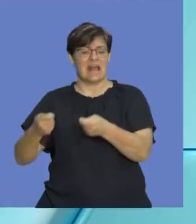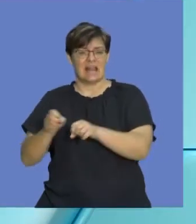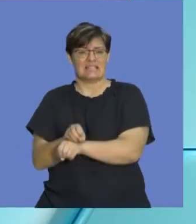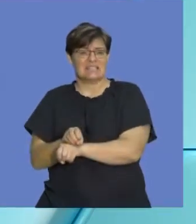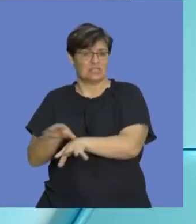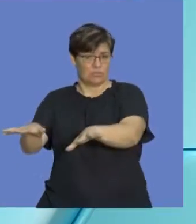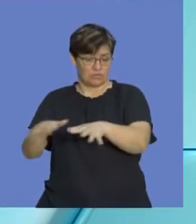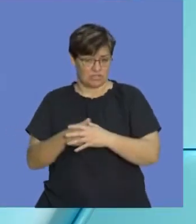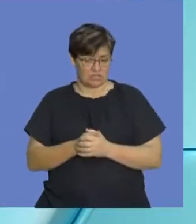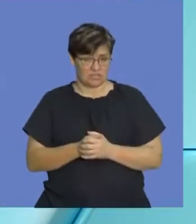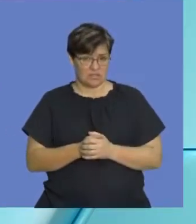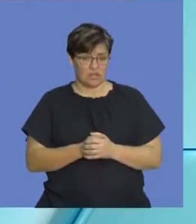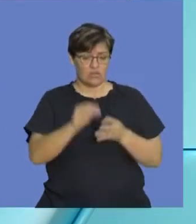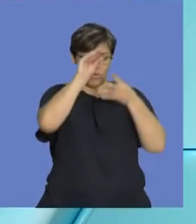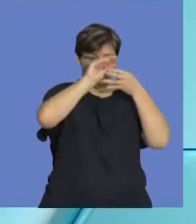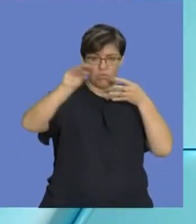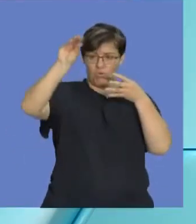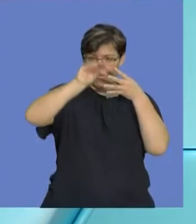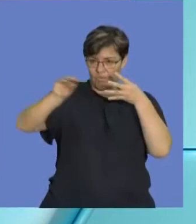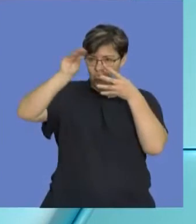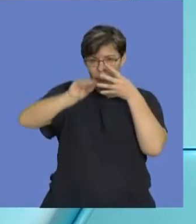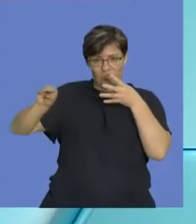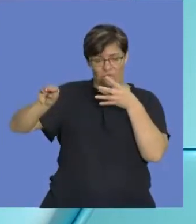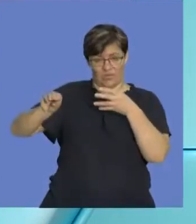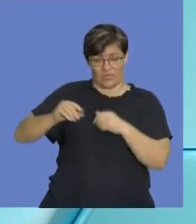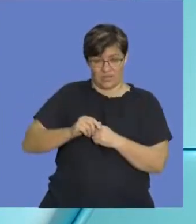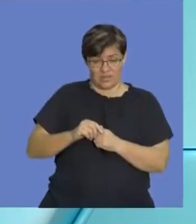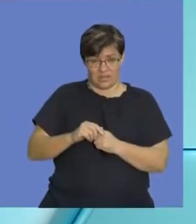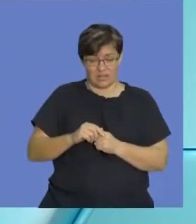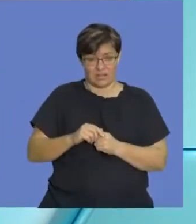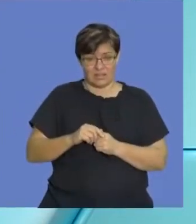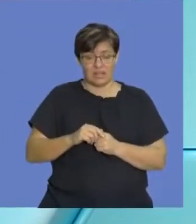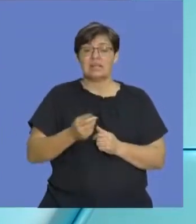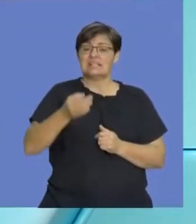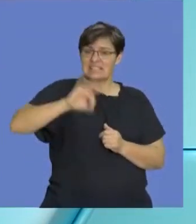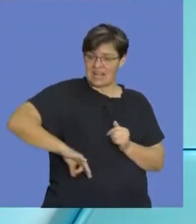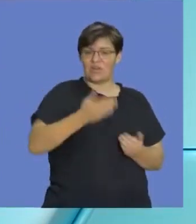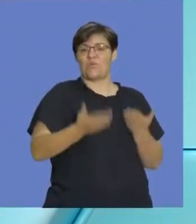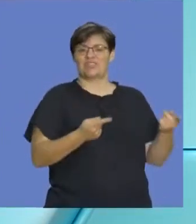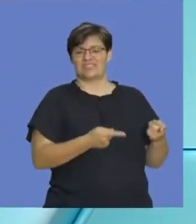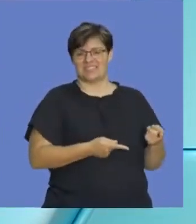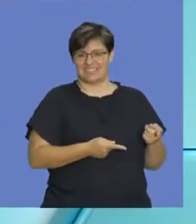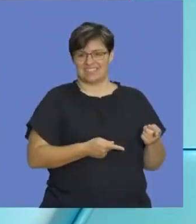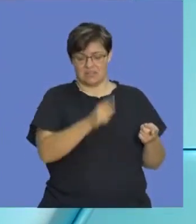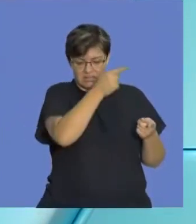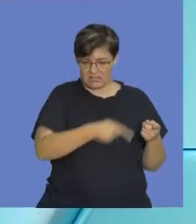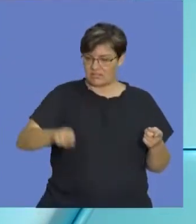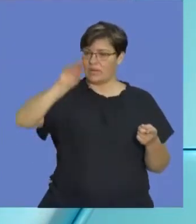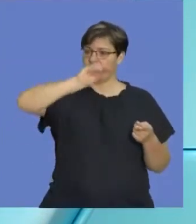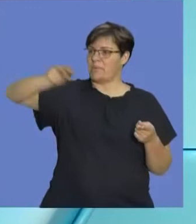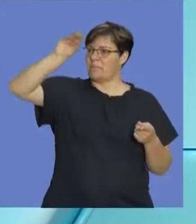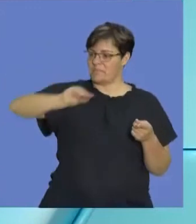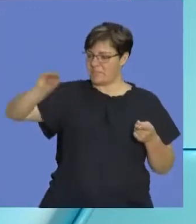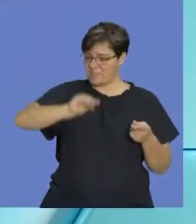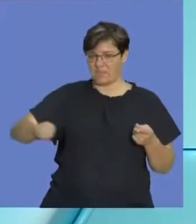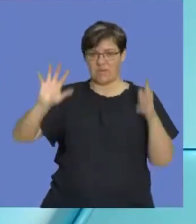to apportion that cost, which one? Salaries and wages, into the relevant cost